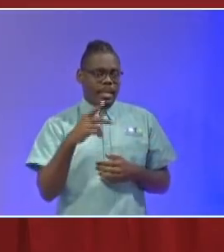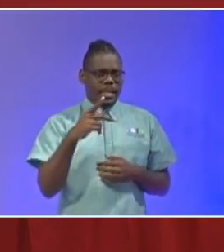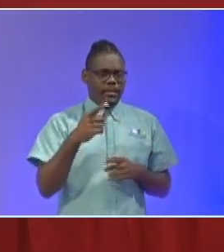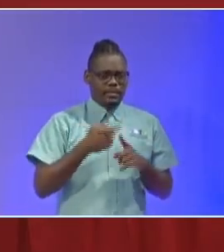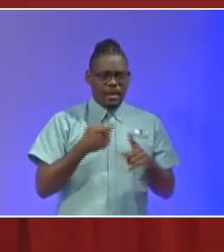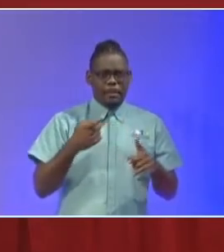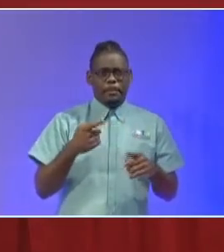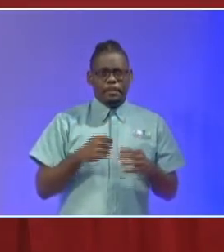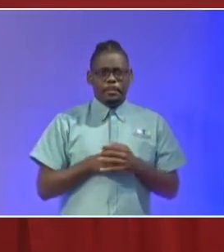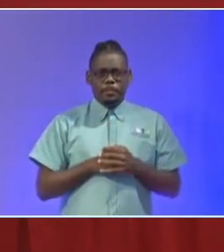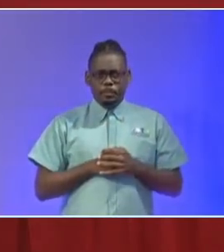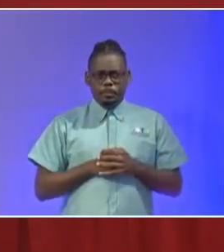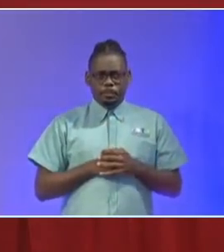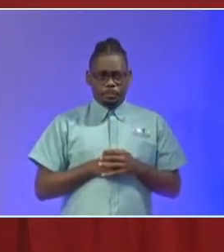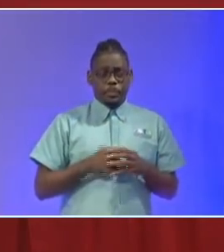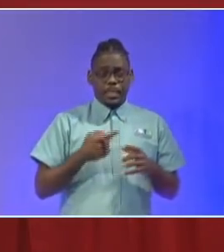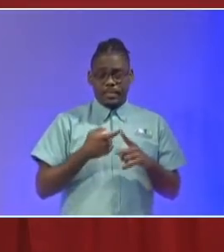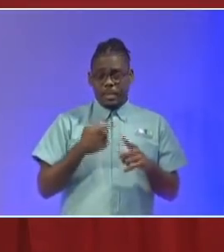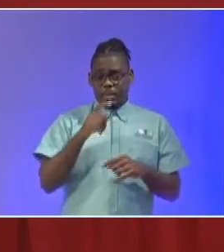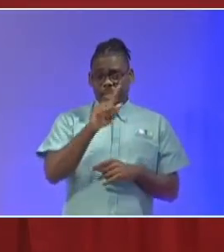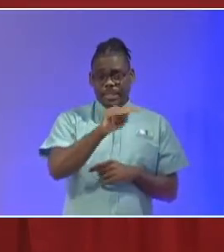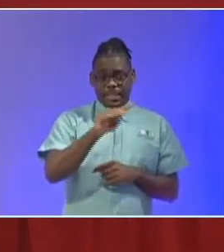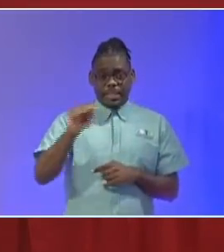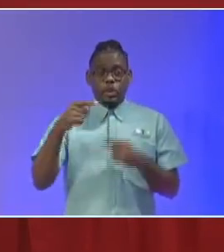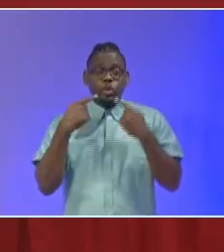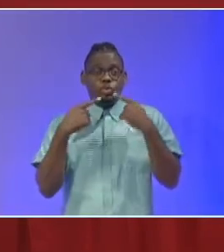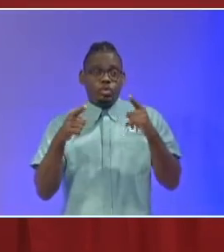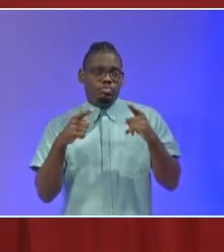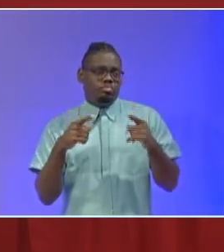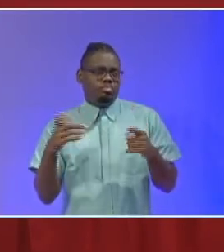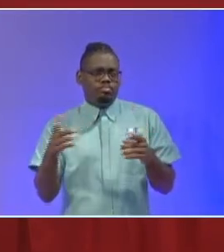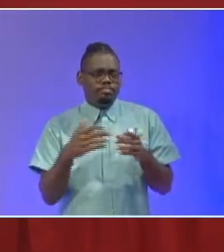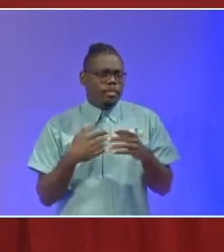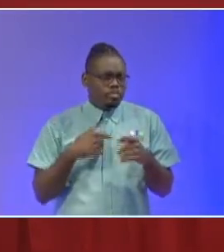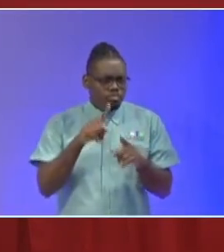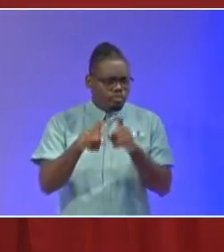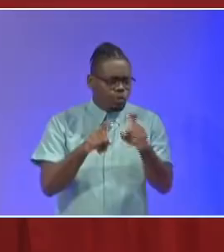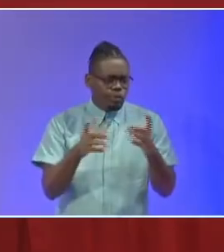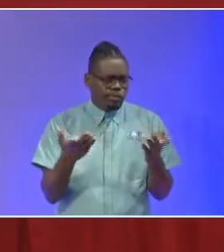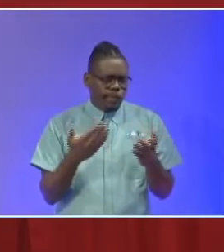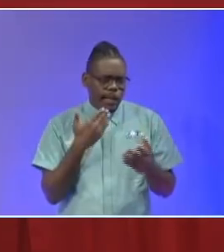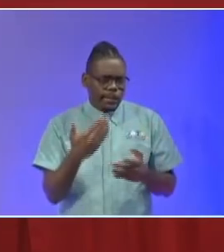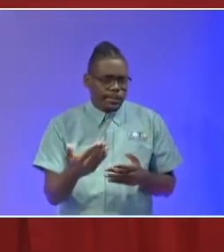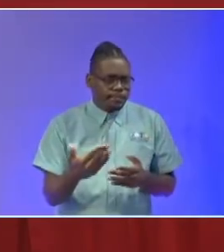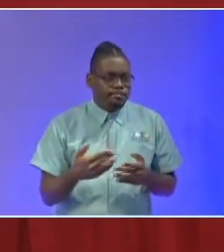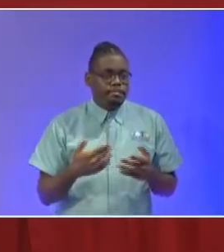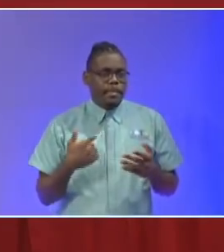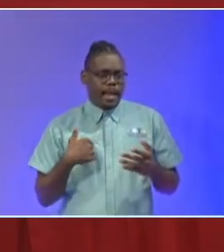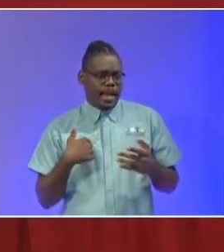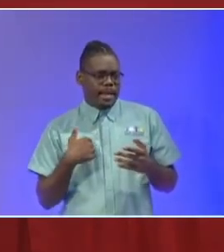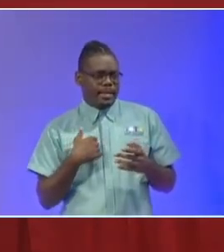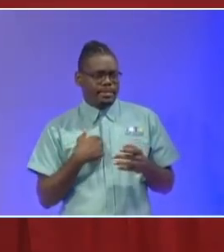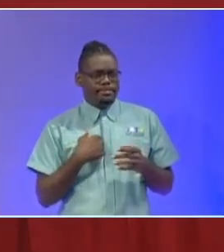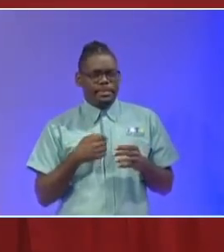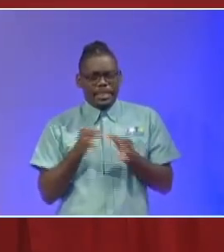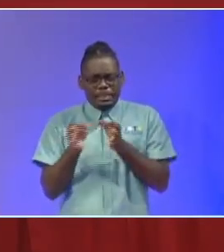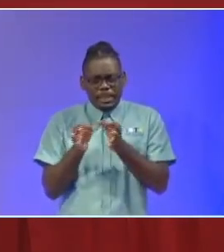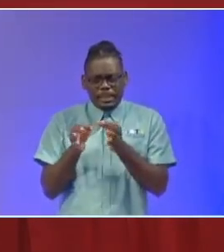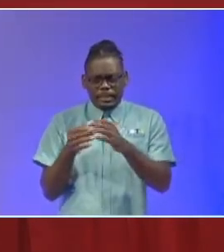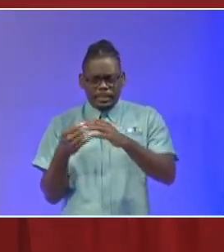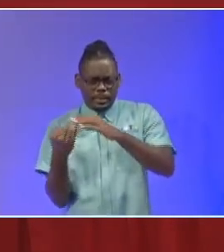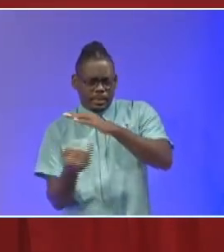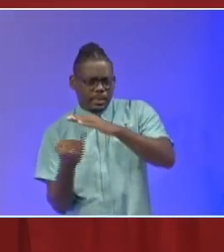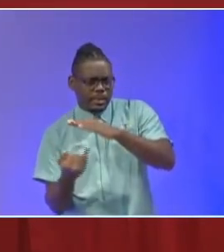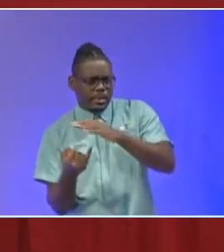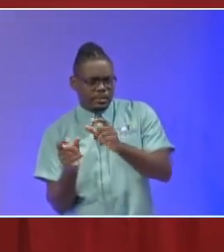Minister. Minister, can you just clarify the quarantine periods for persons who may be